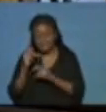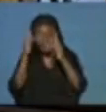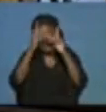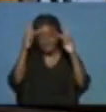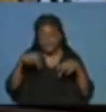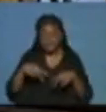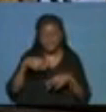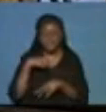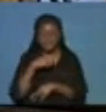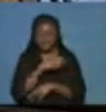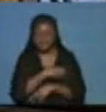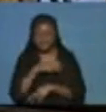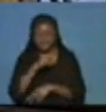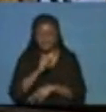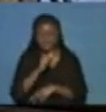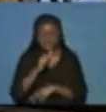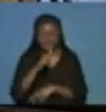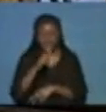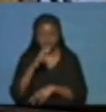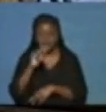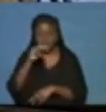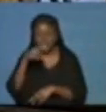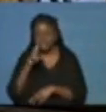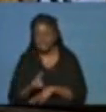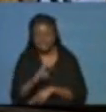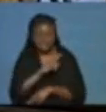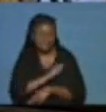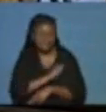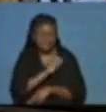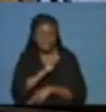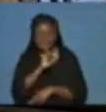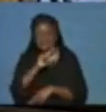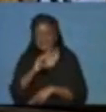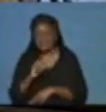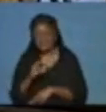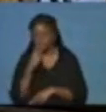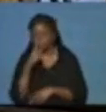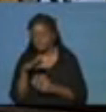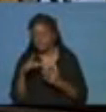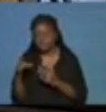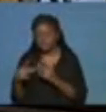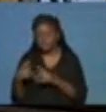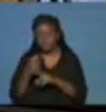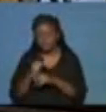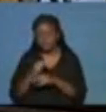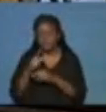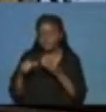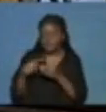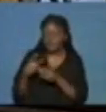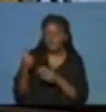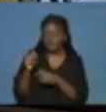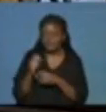Taylor, who was chosen from amongst the supervisory ranks of the person then at the